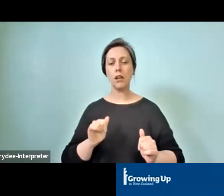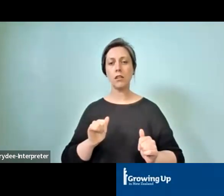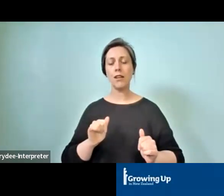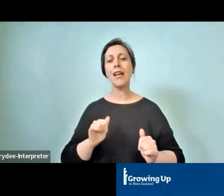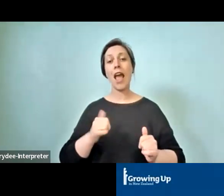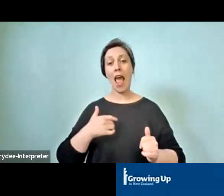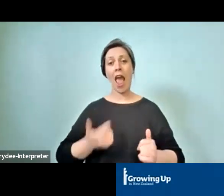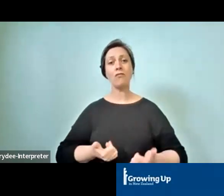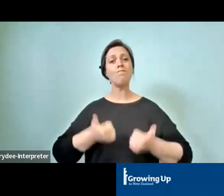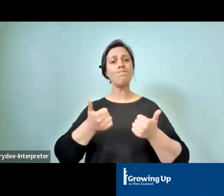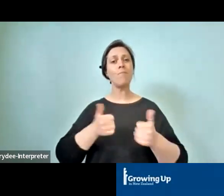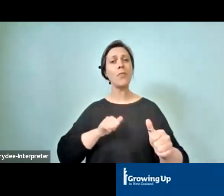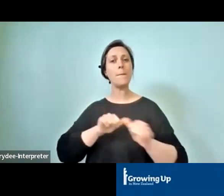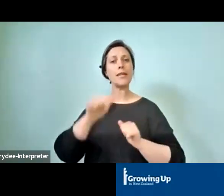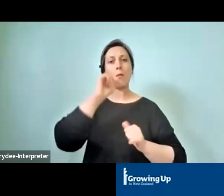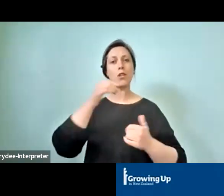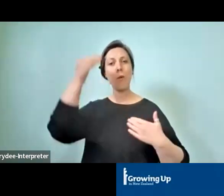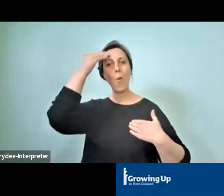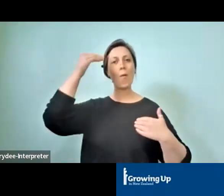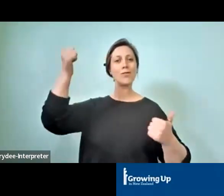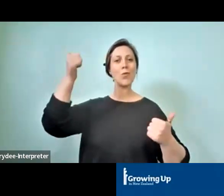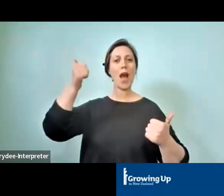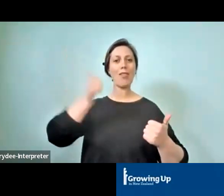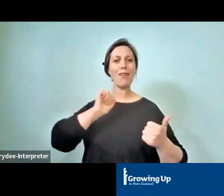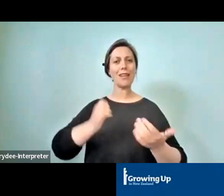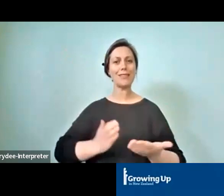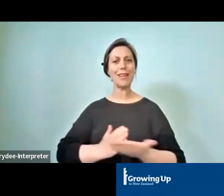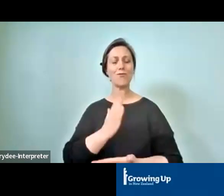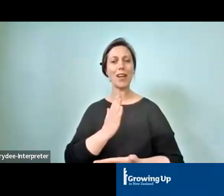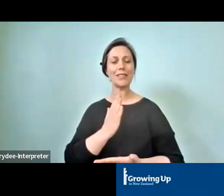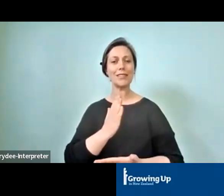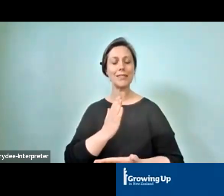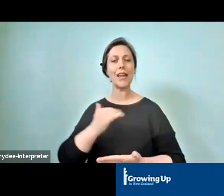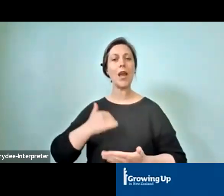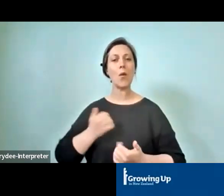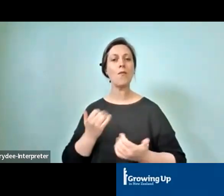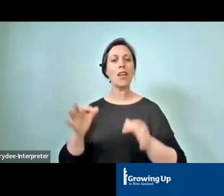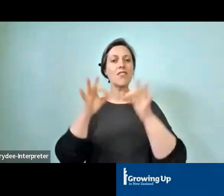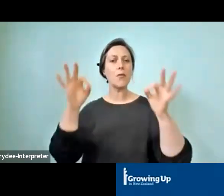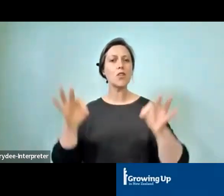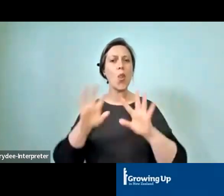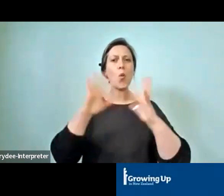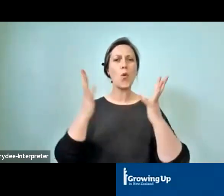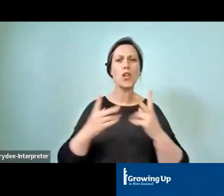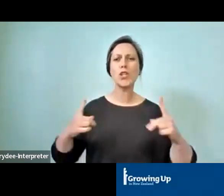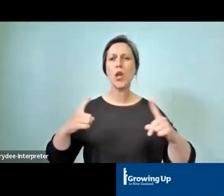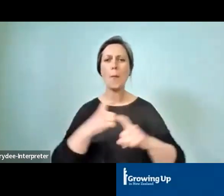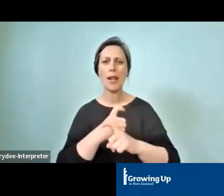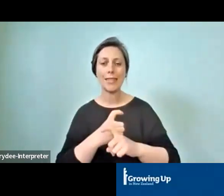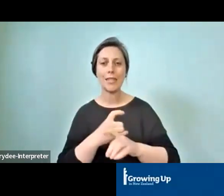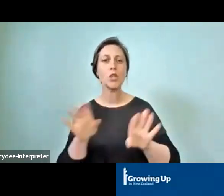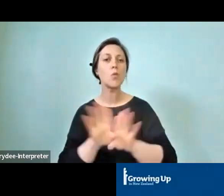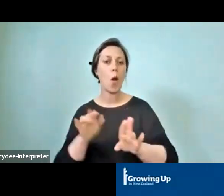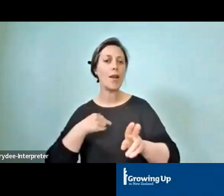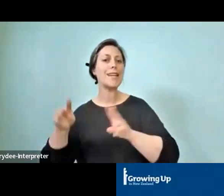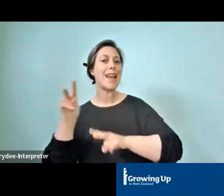right. And in policy, we like to think in frameworks because you can't, the world's too complicated. You have to have an analytical framework. And